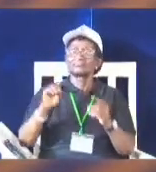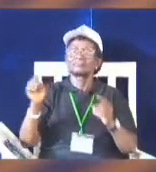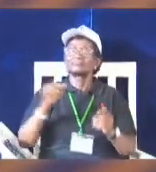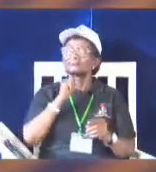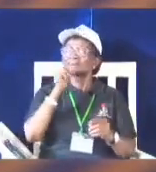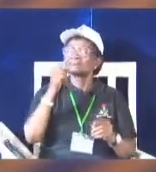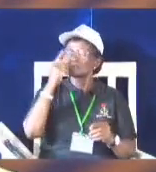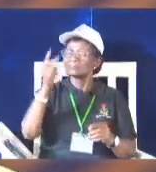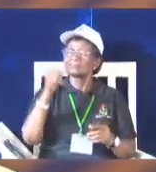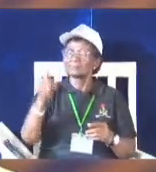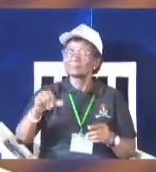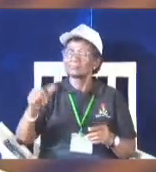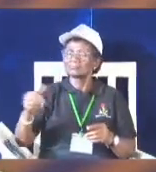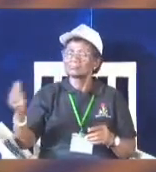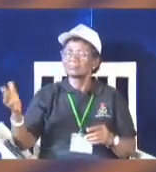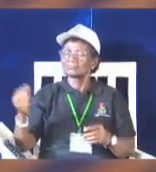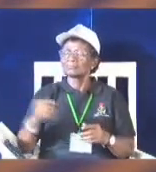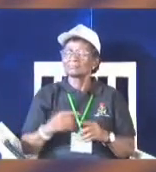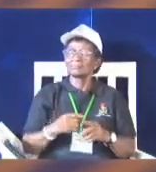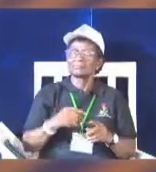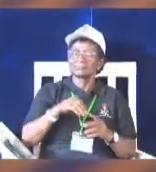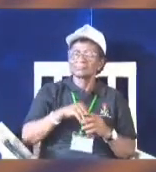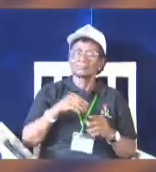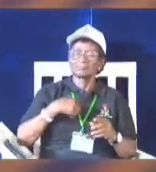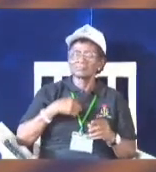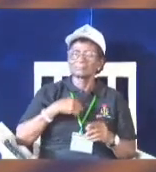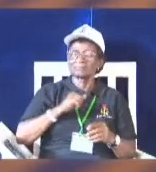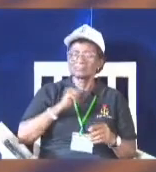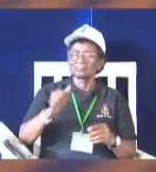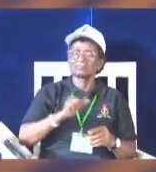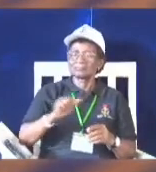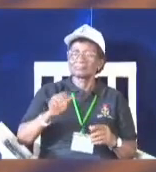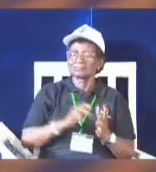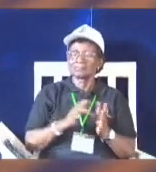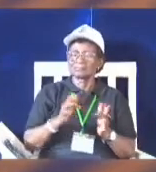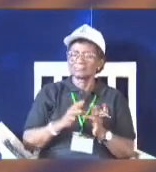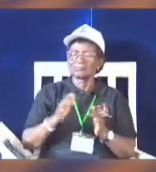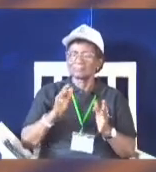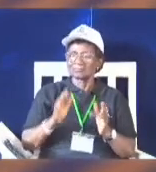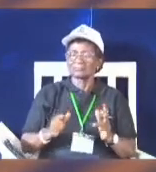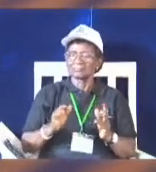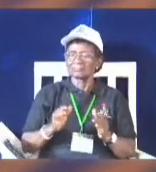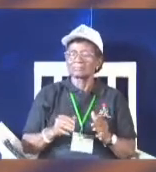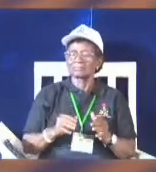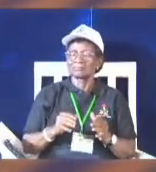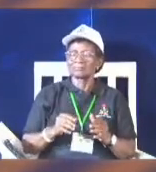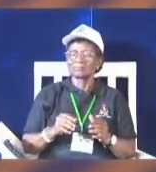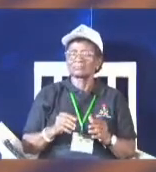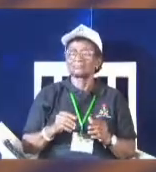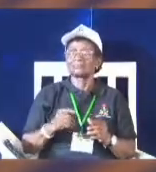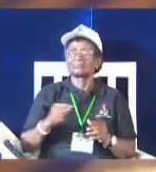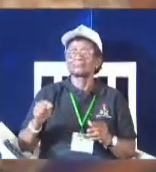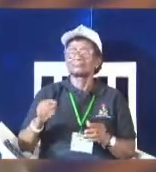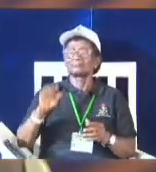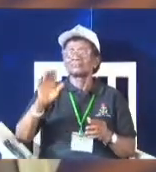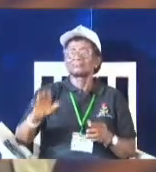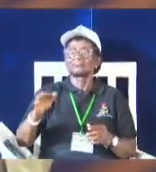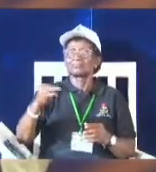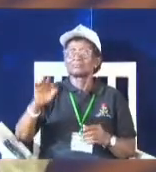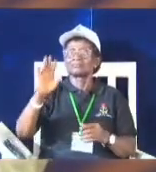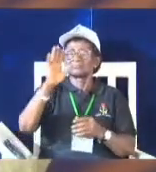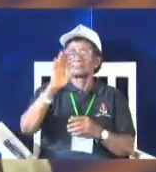I am a Christian, a child of God, 100%.